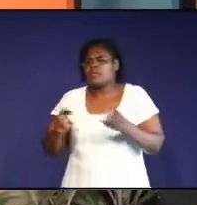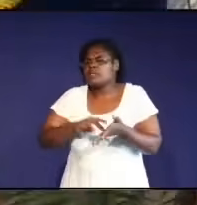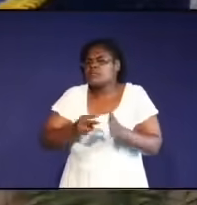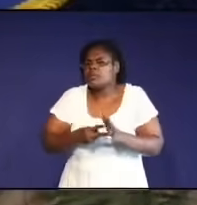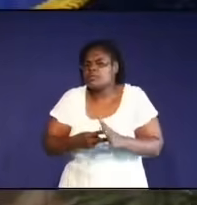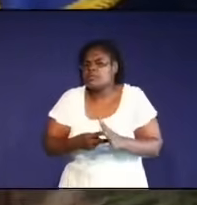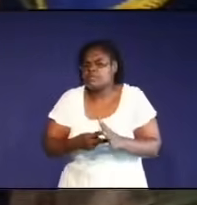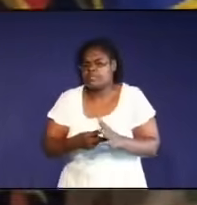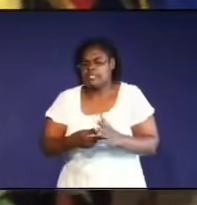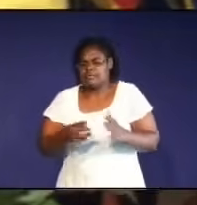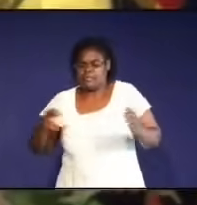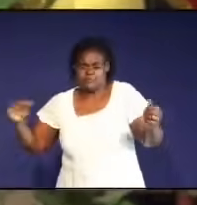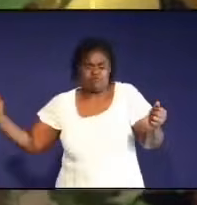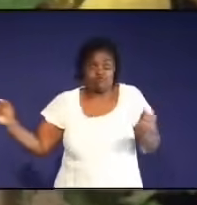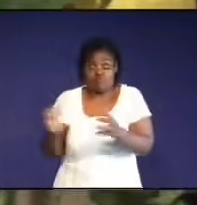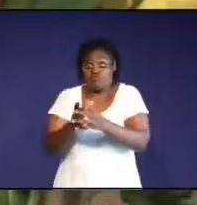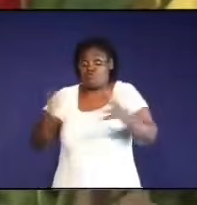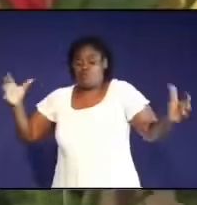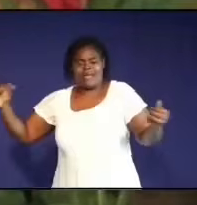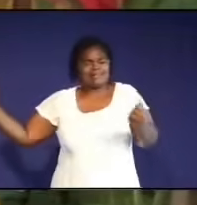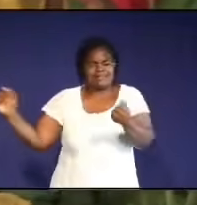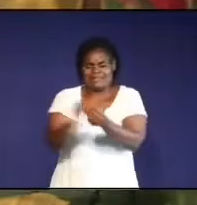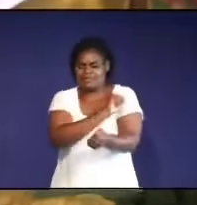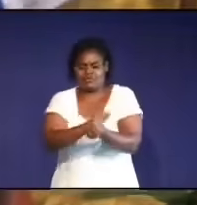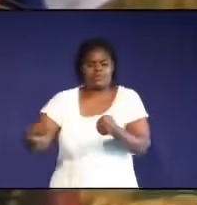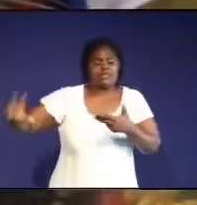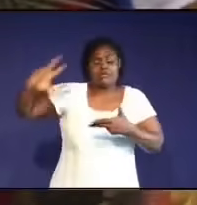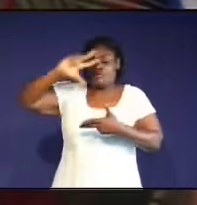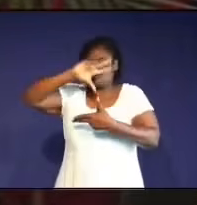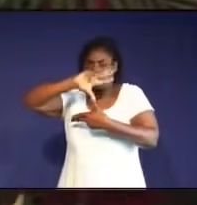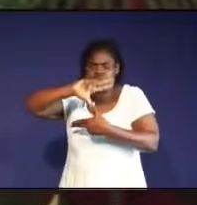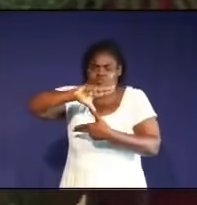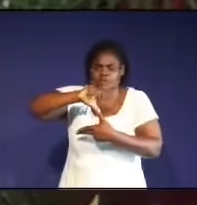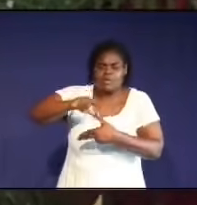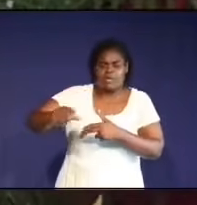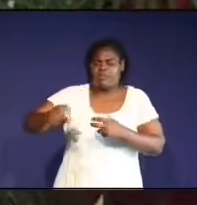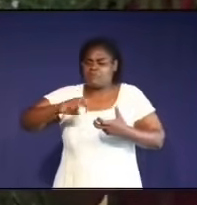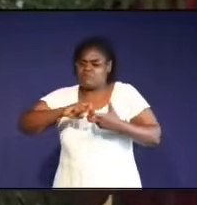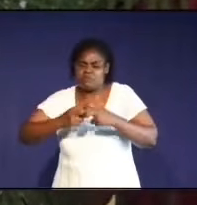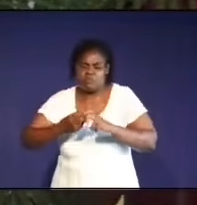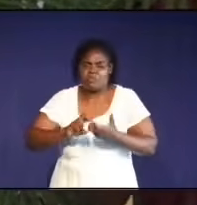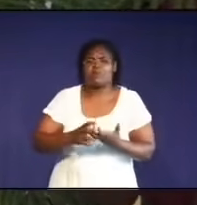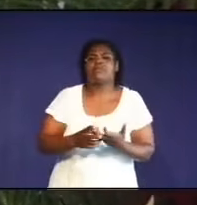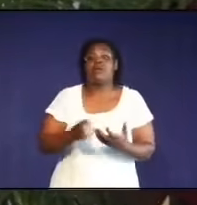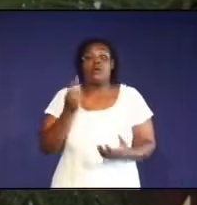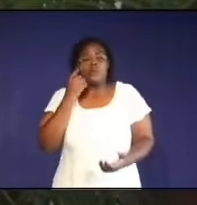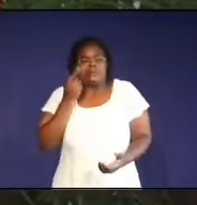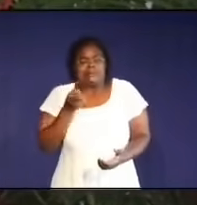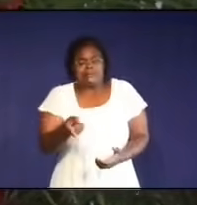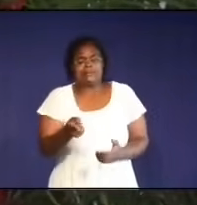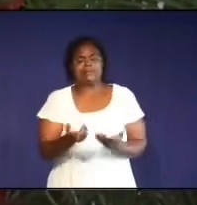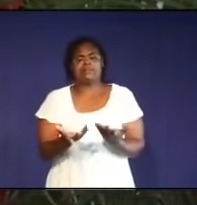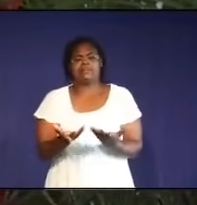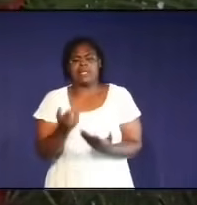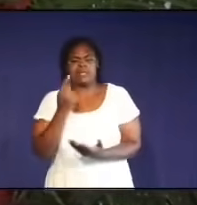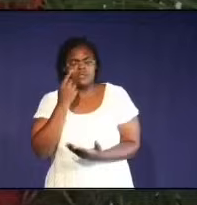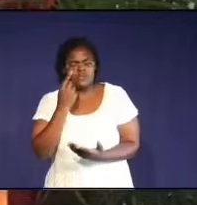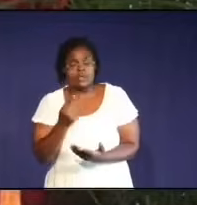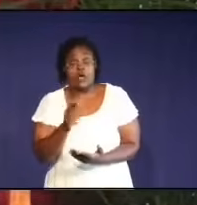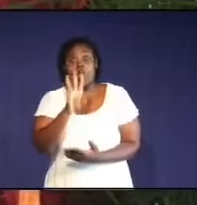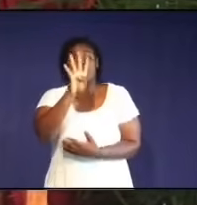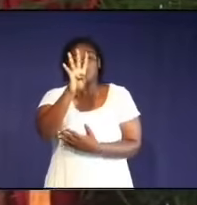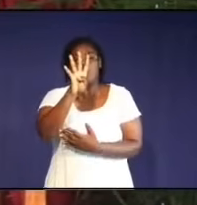means fierce destruction. It means storms. It means contention. So when he sees here, he said, I saw